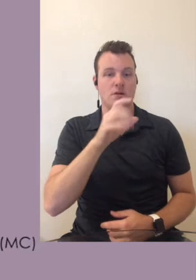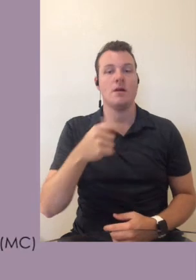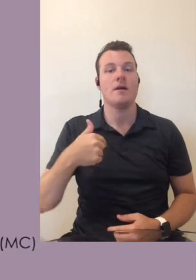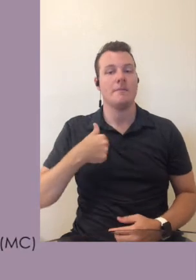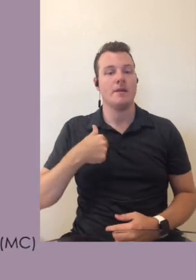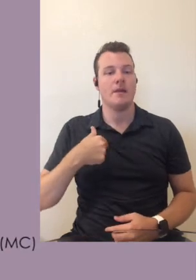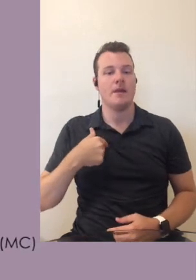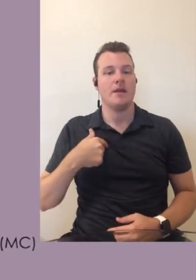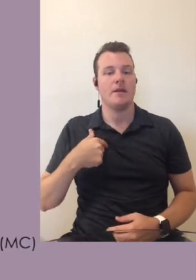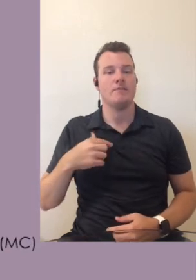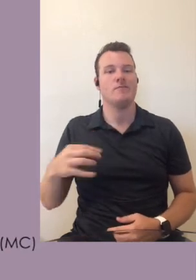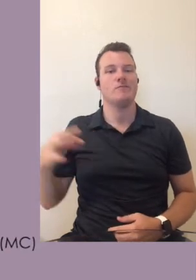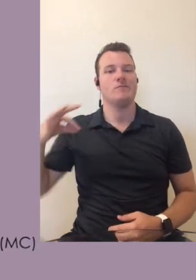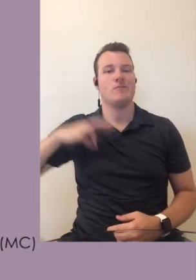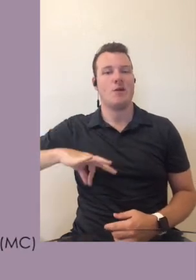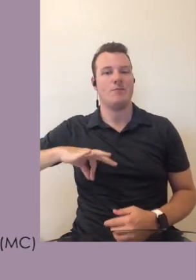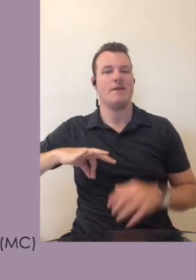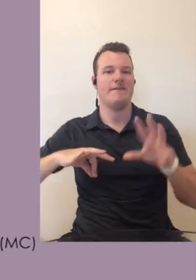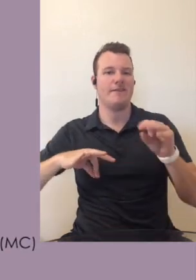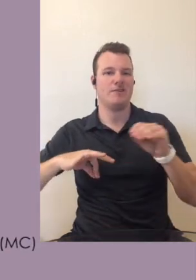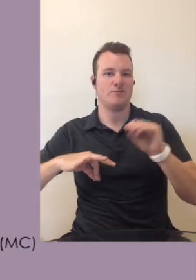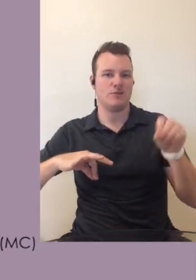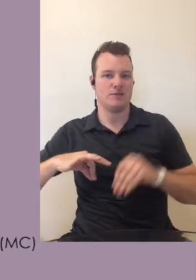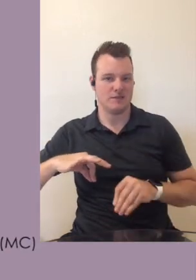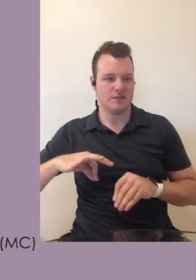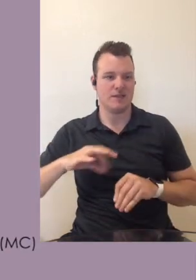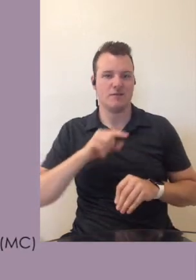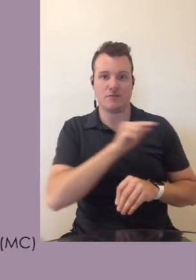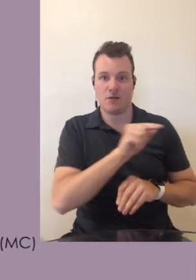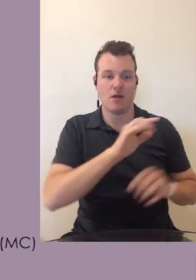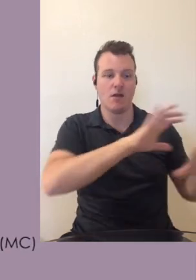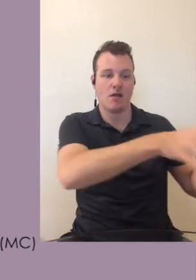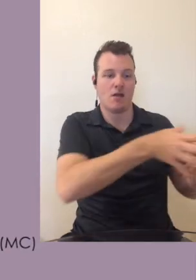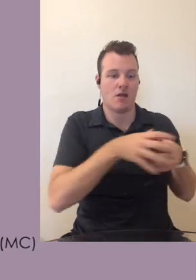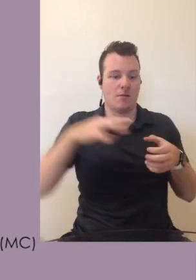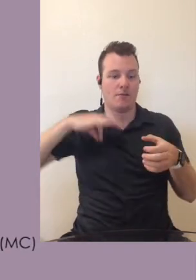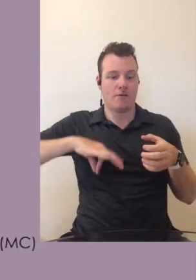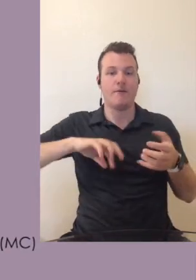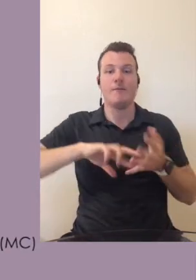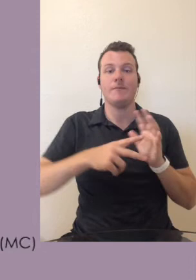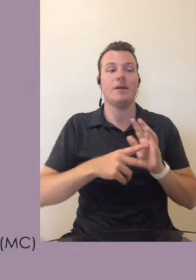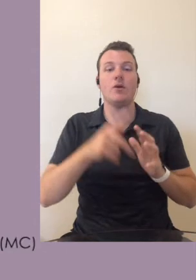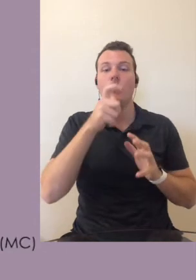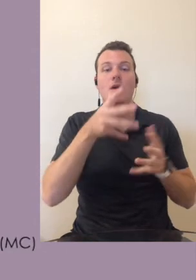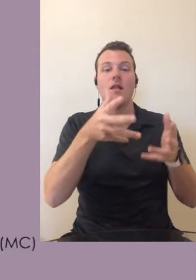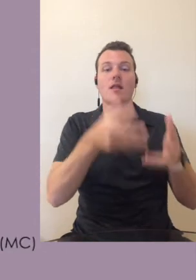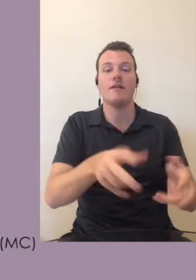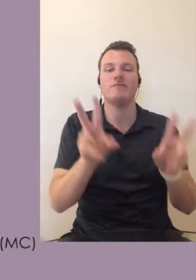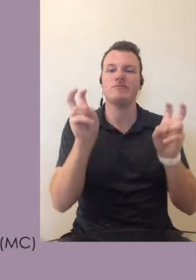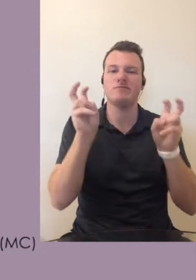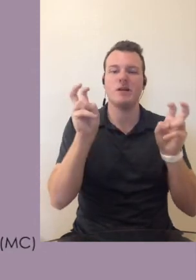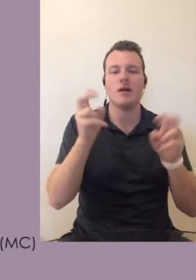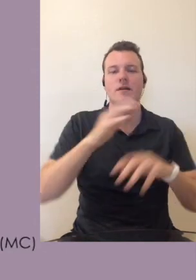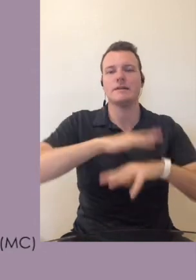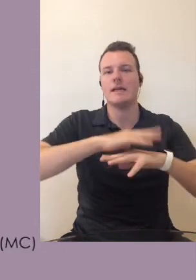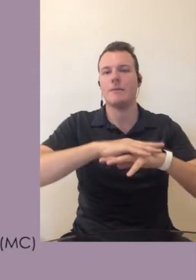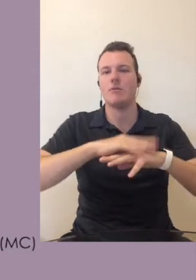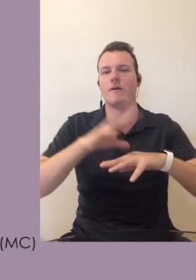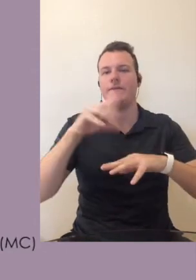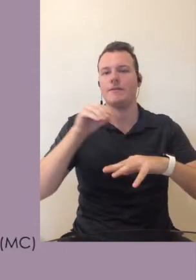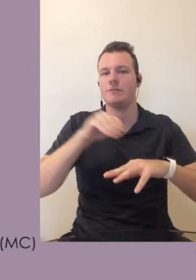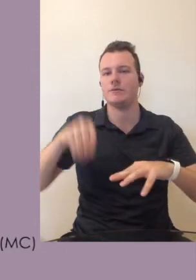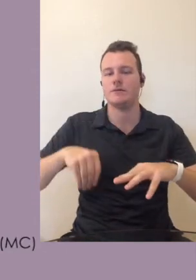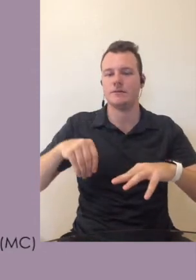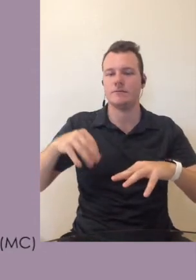receiving reimbursement or funds from 50% of them, you're leaving 50% of the profits on the table, so to speak. So we're looking